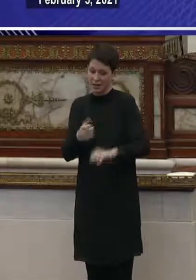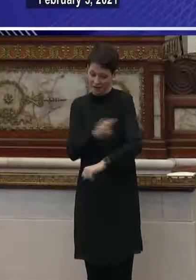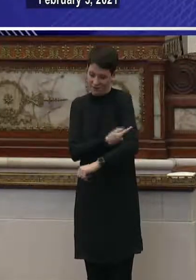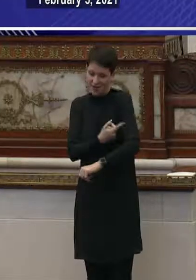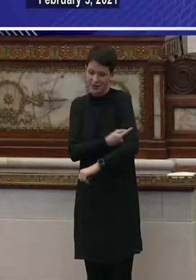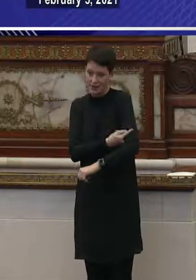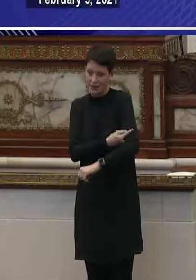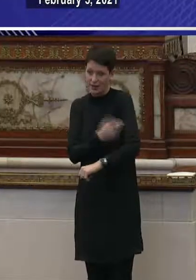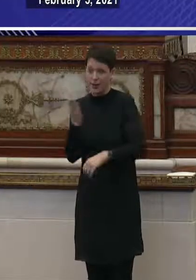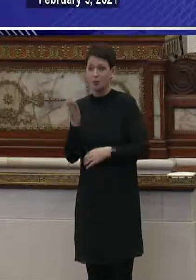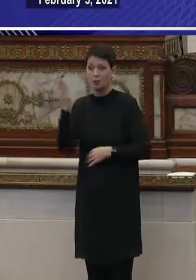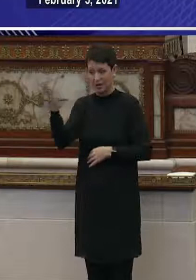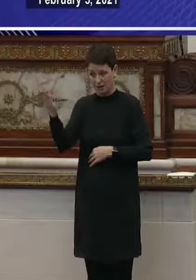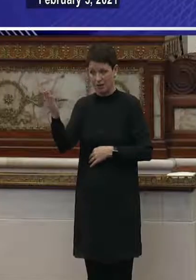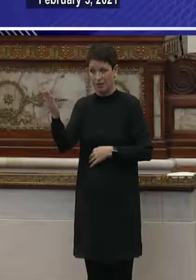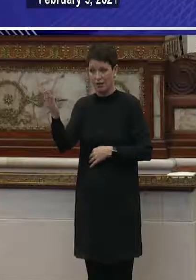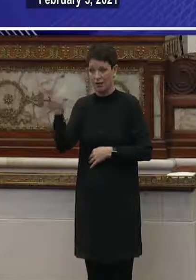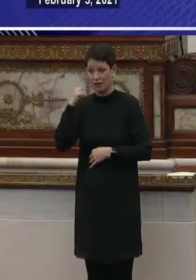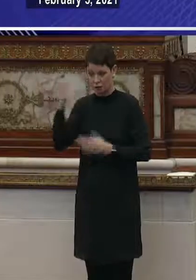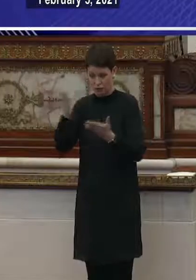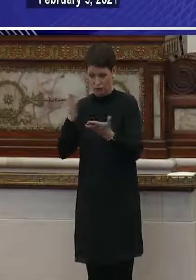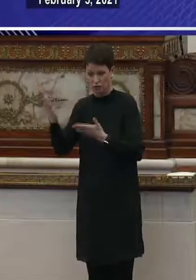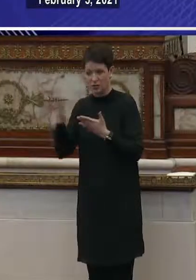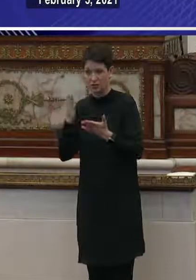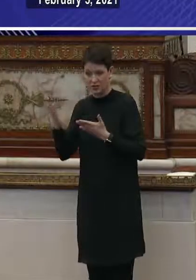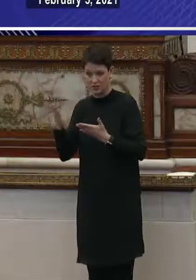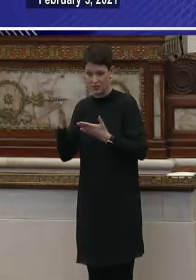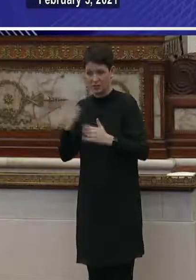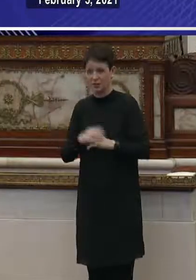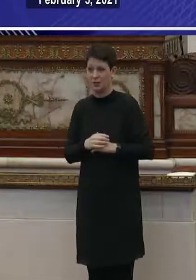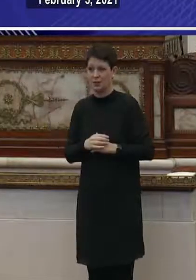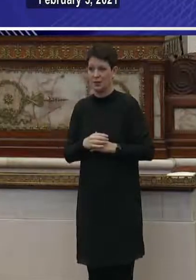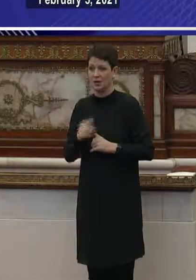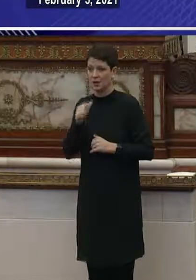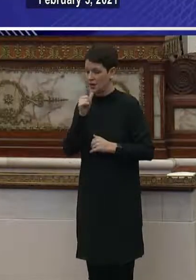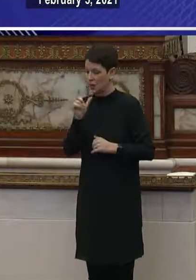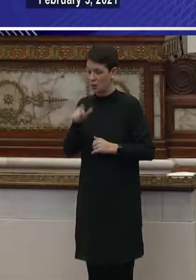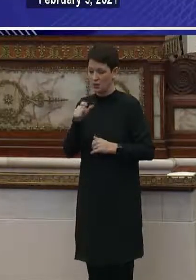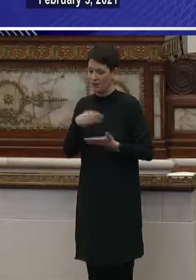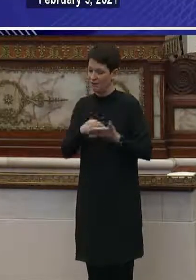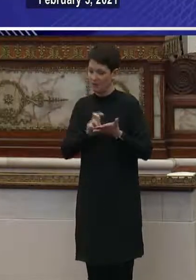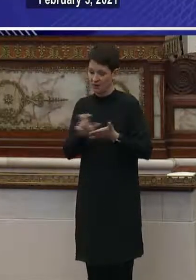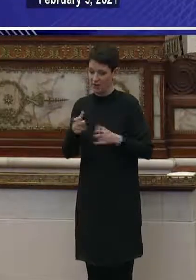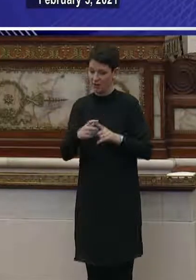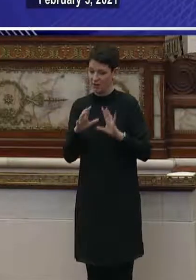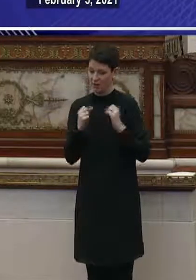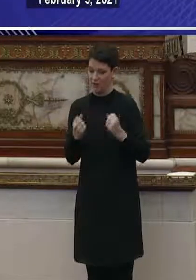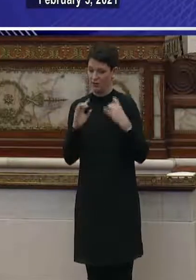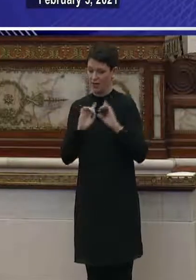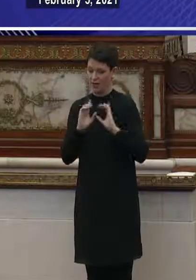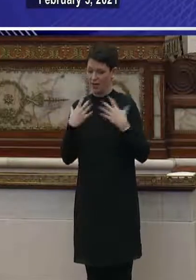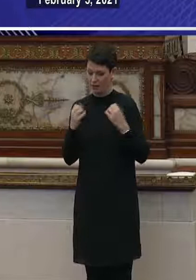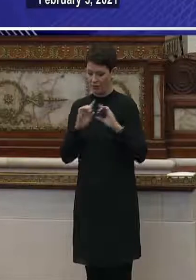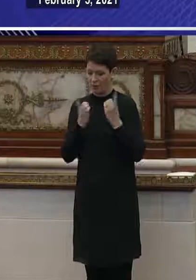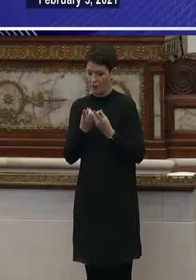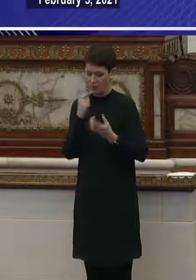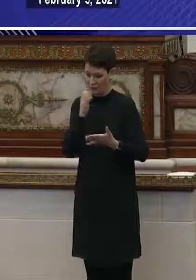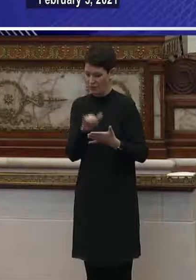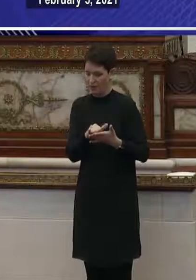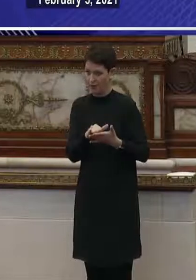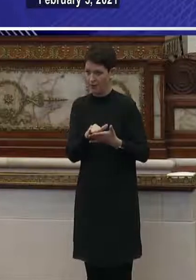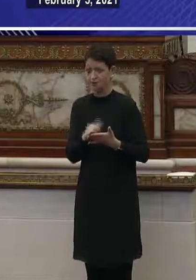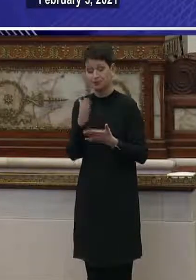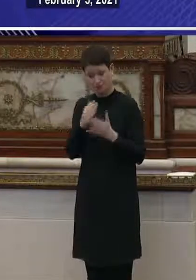and they can bill for the services of providing vaccination. So they don't need necessarily funding from the health department to do that. Now, there's